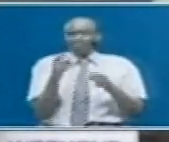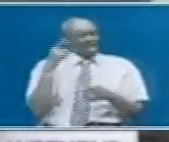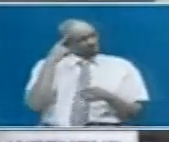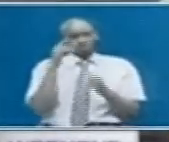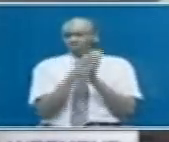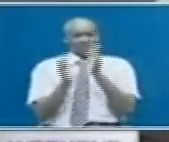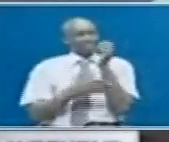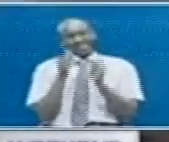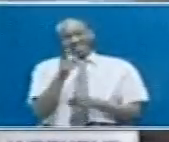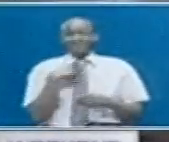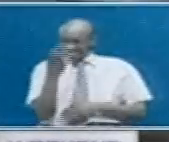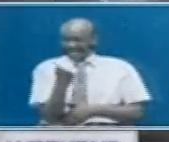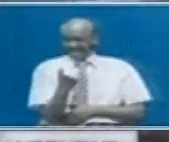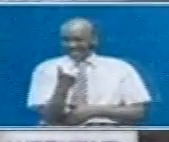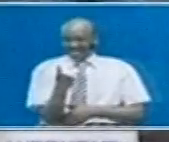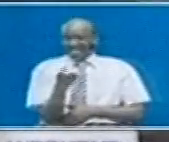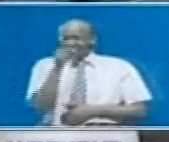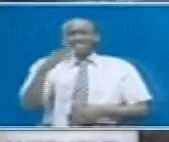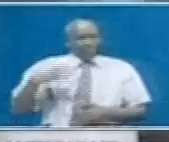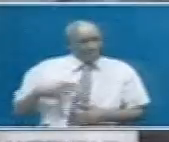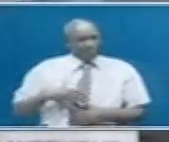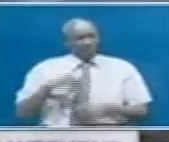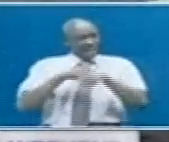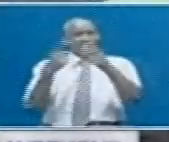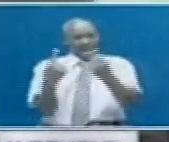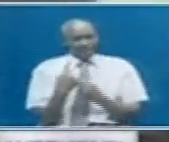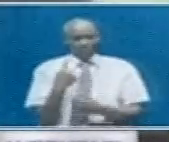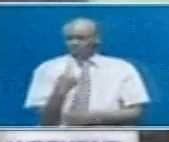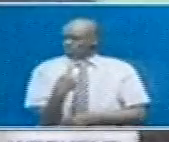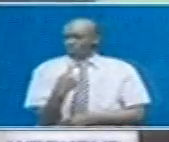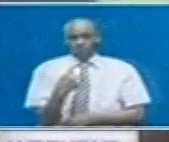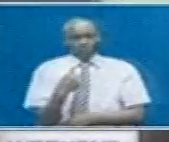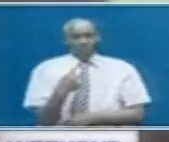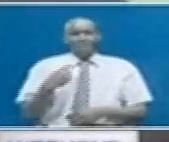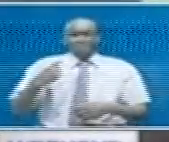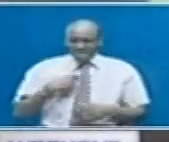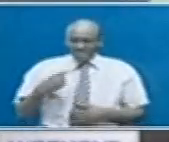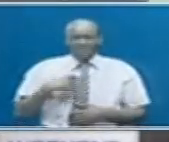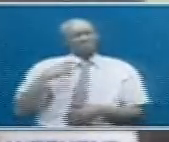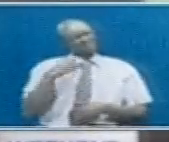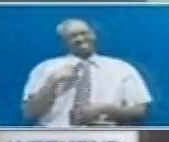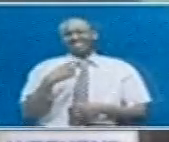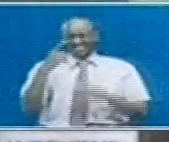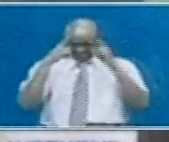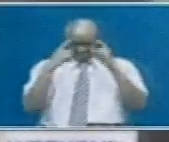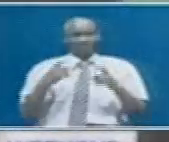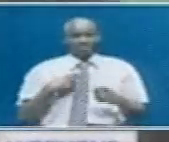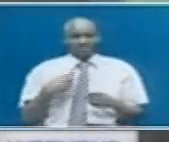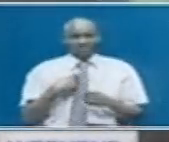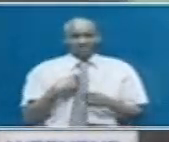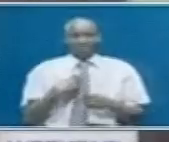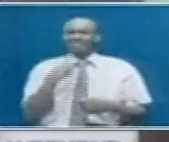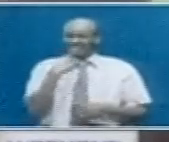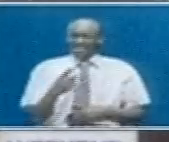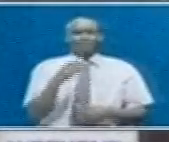mbaya. Kwa sababu hao watu venye walikuja, na mimi ukweli ningekata mmoja. Ama wawili angalau